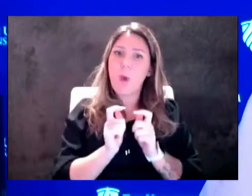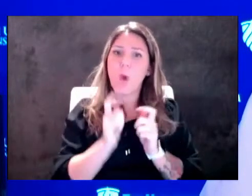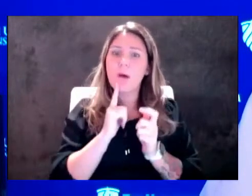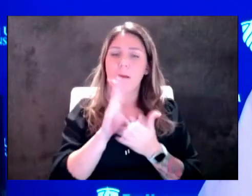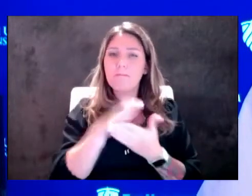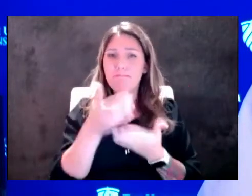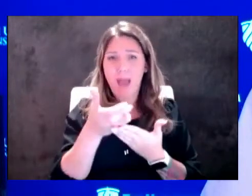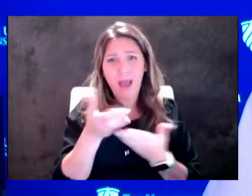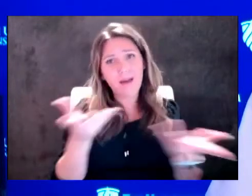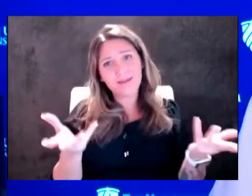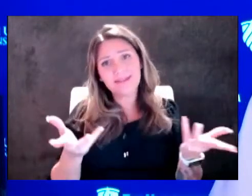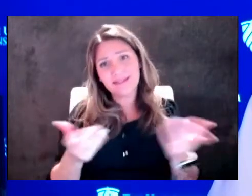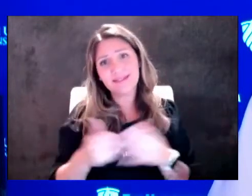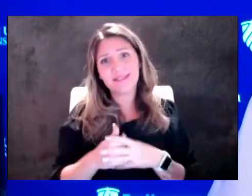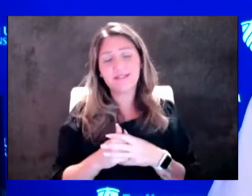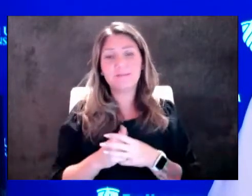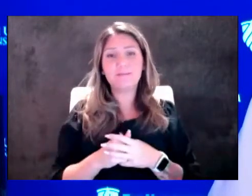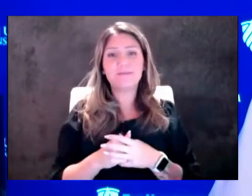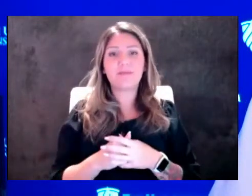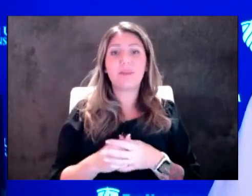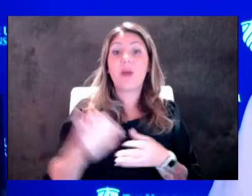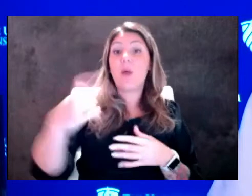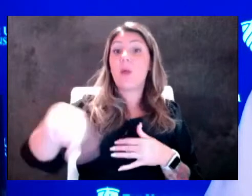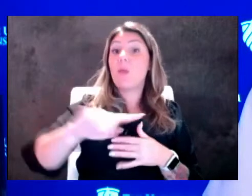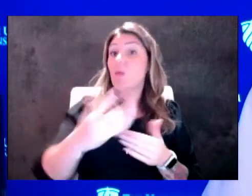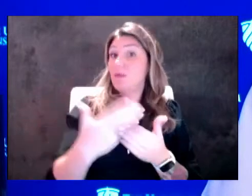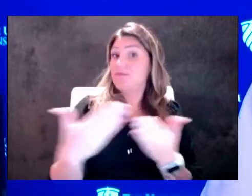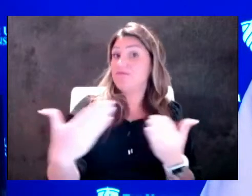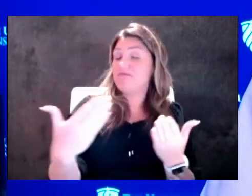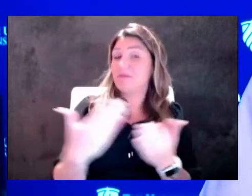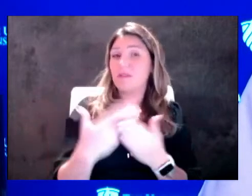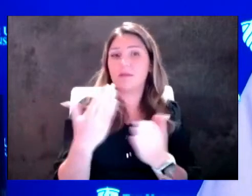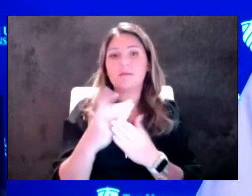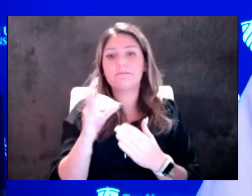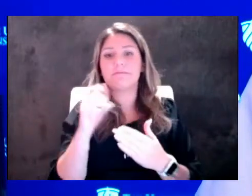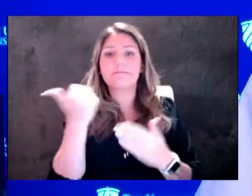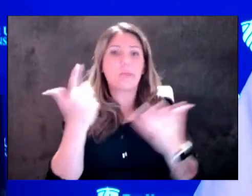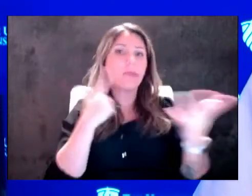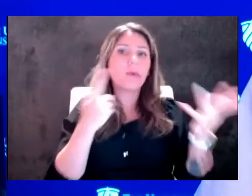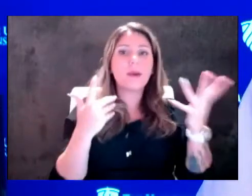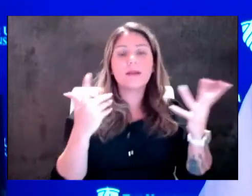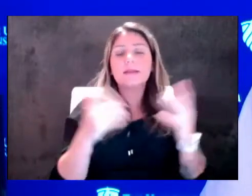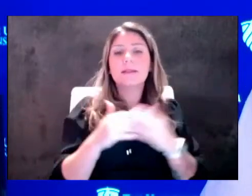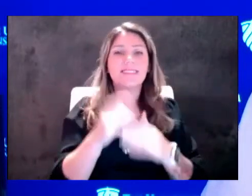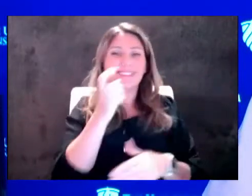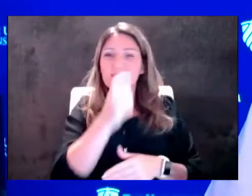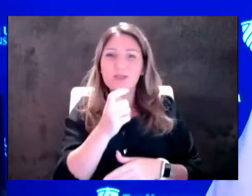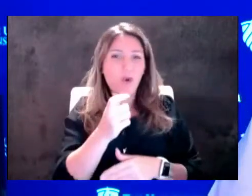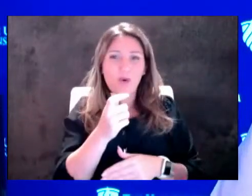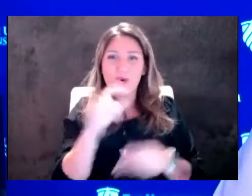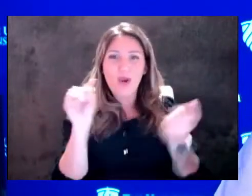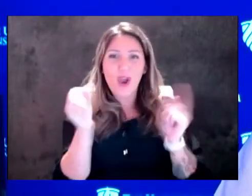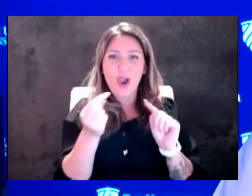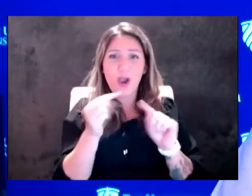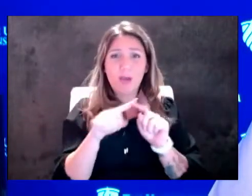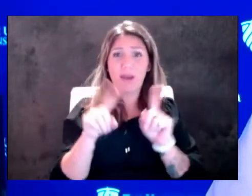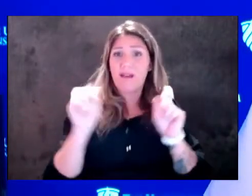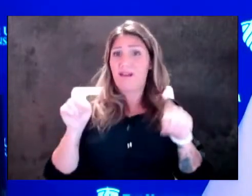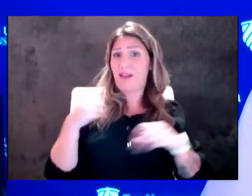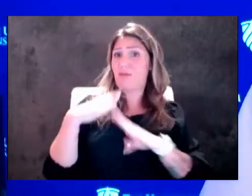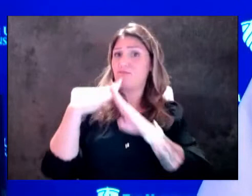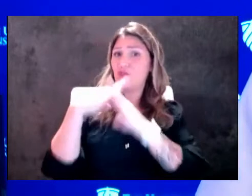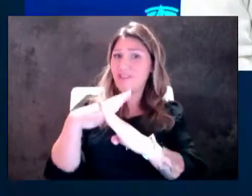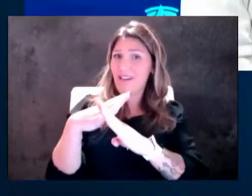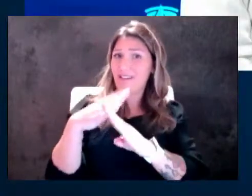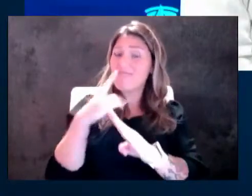this. These substances, otherwise inert, really don't hurt you, but they can protect you. The vaccine does